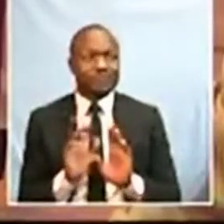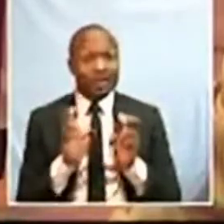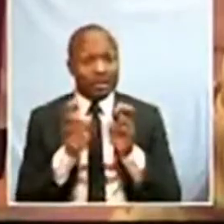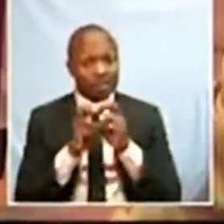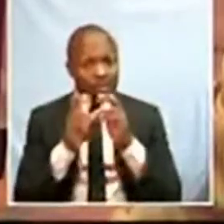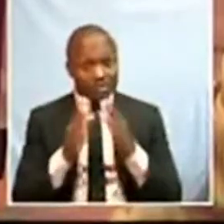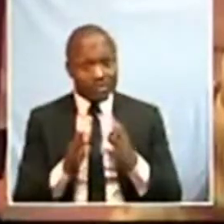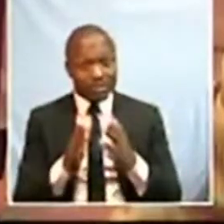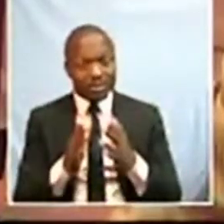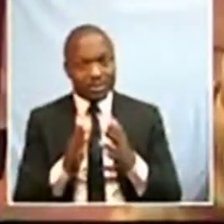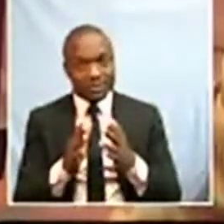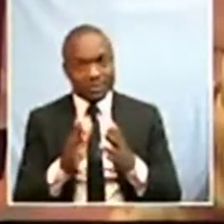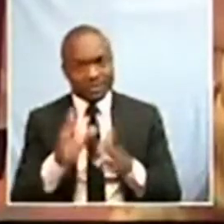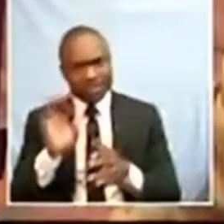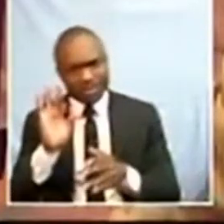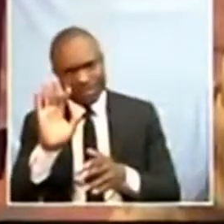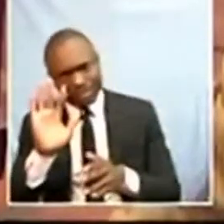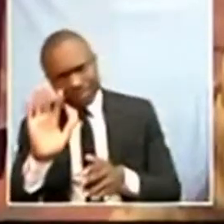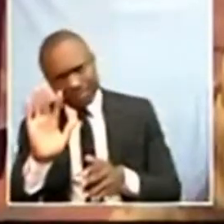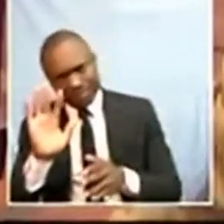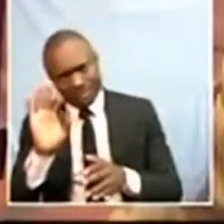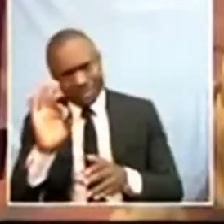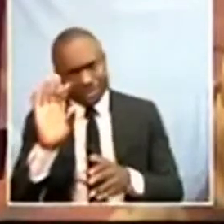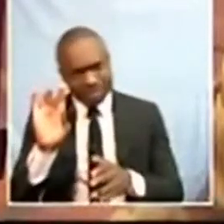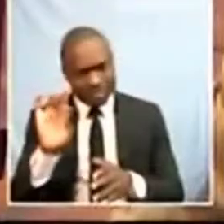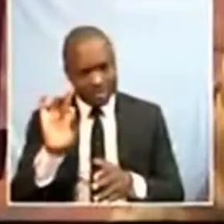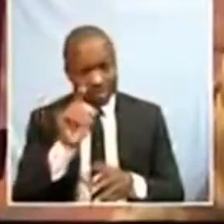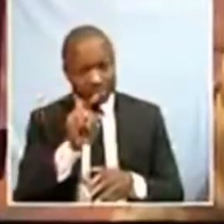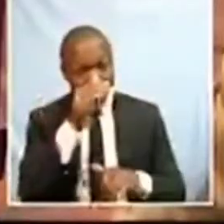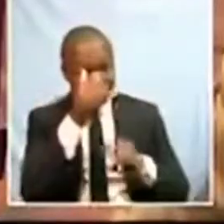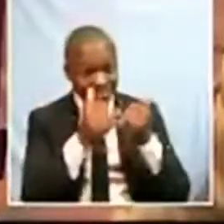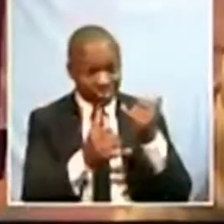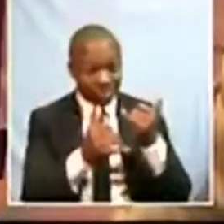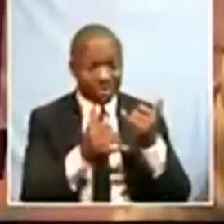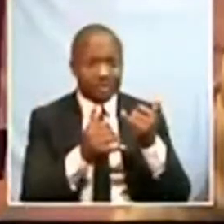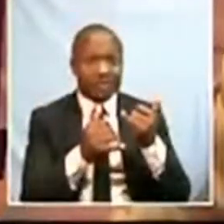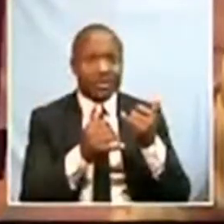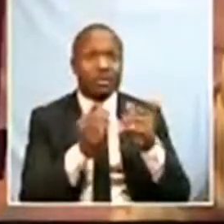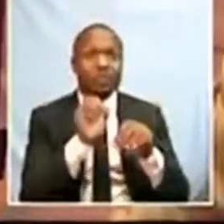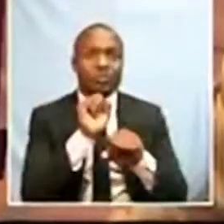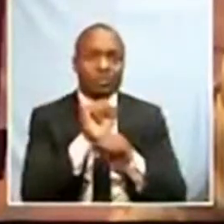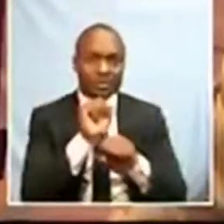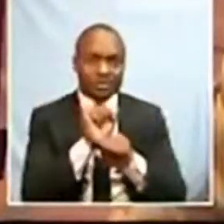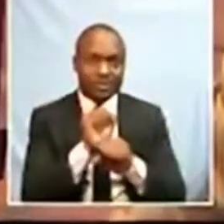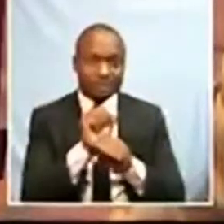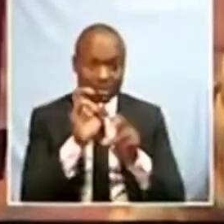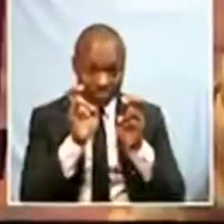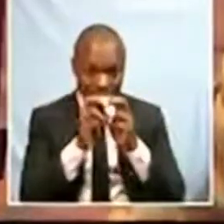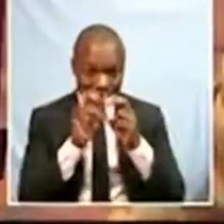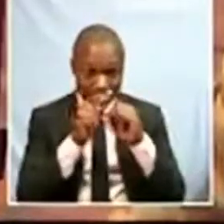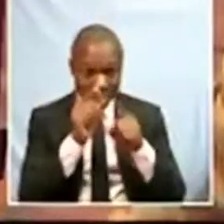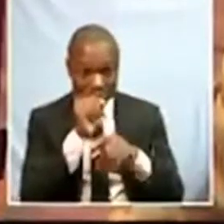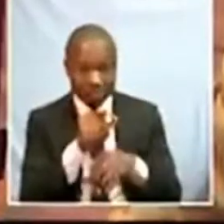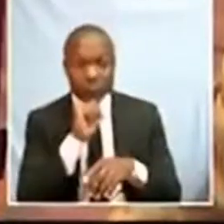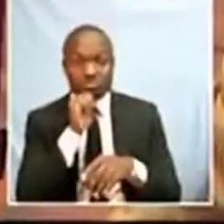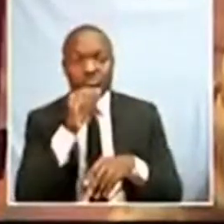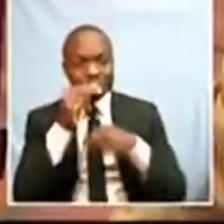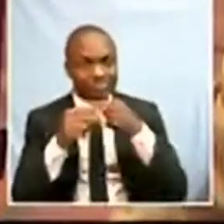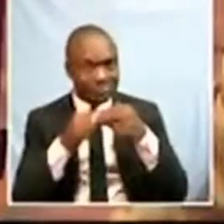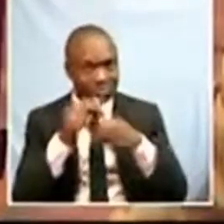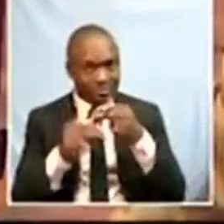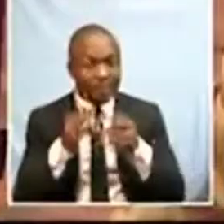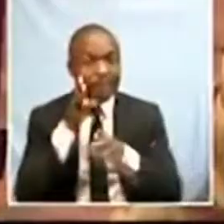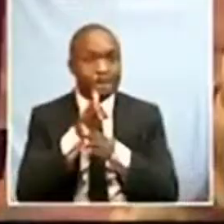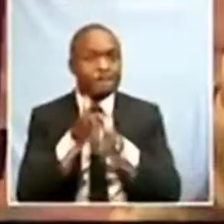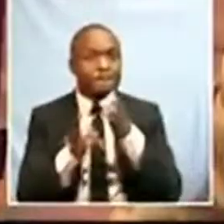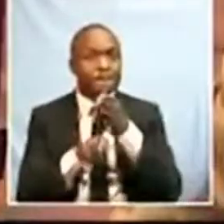is somewhere around 95-98% for him to complete the scope of works in the contract. But that does not mean that the building